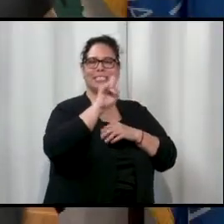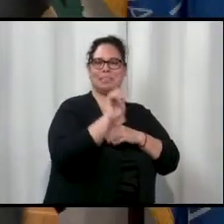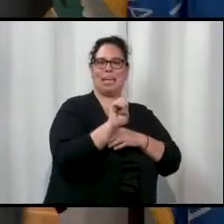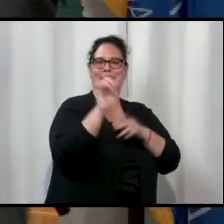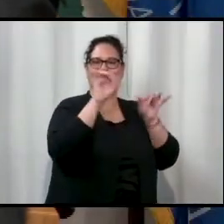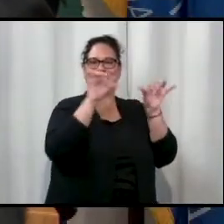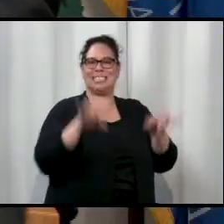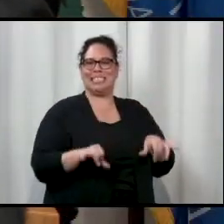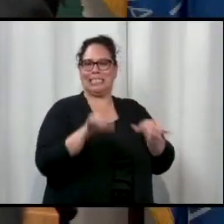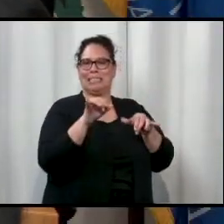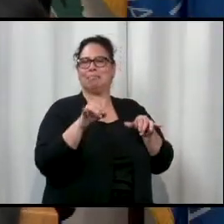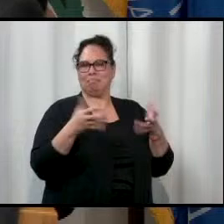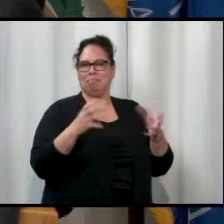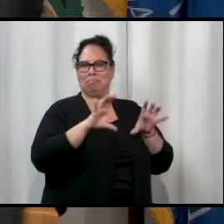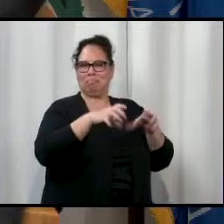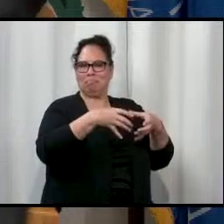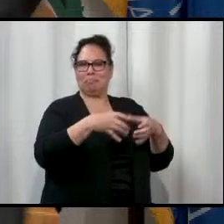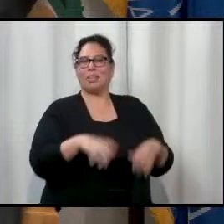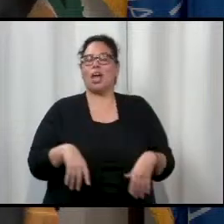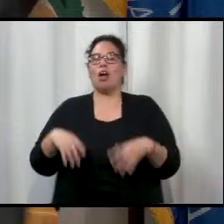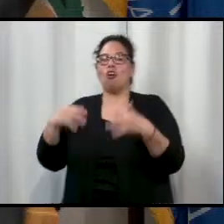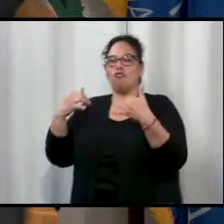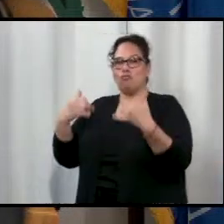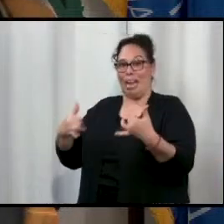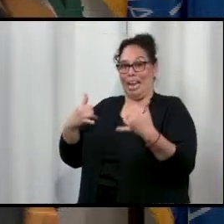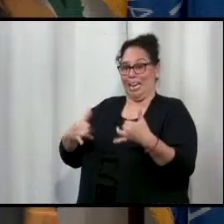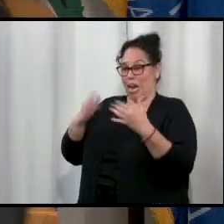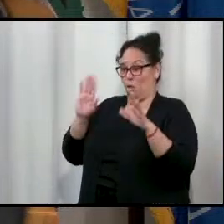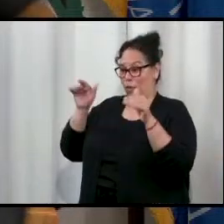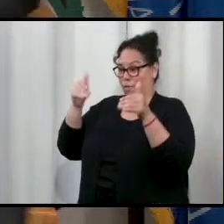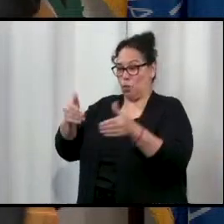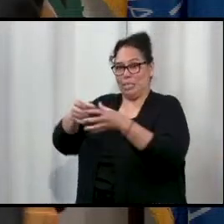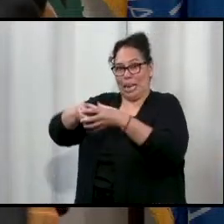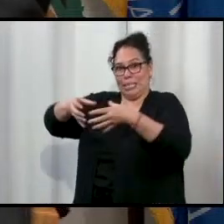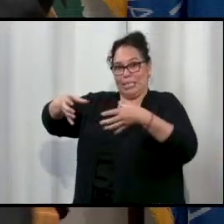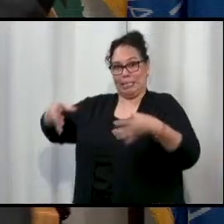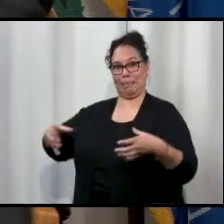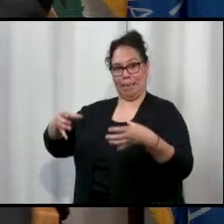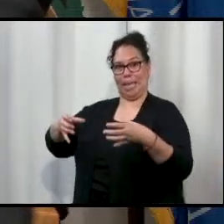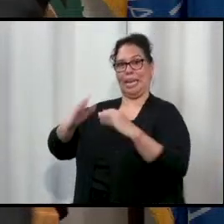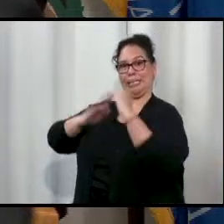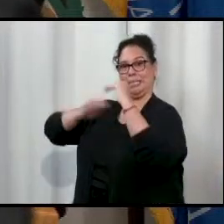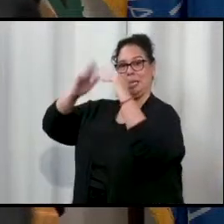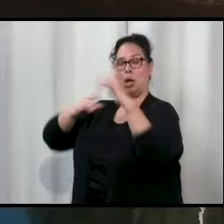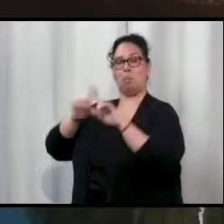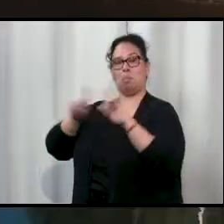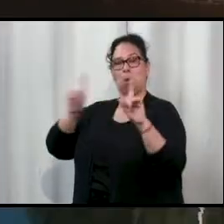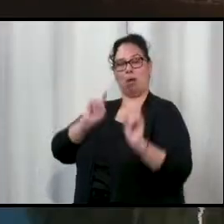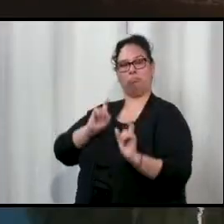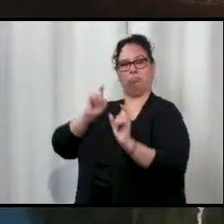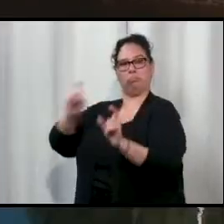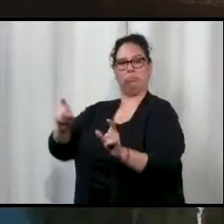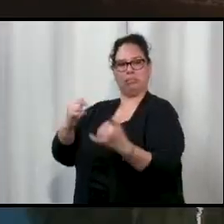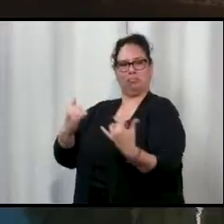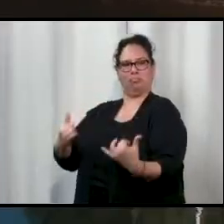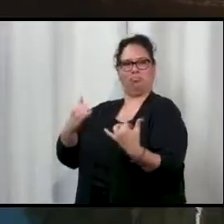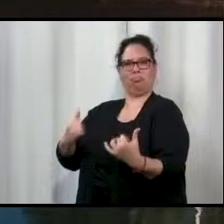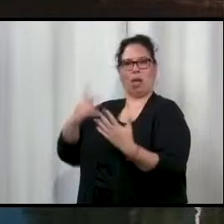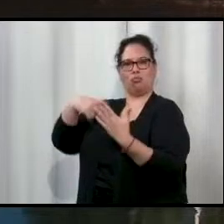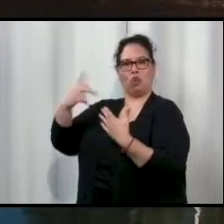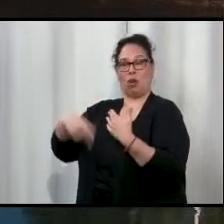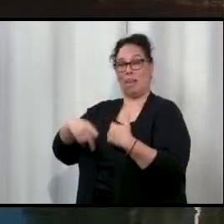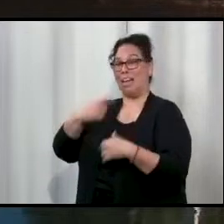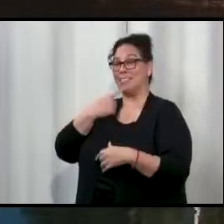Division? So right now we're focused on expanding and scaling, but we've got to deliver on our existing program. So I mentioned